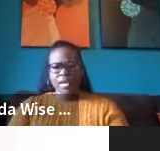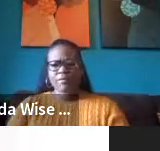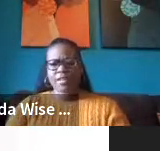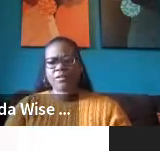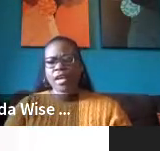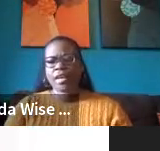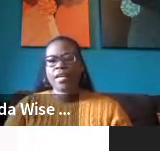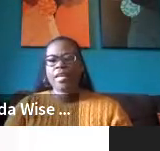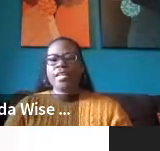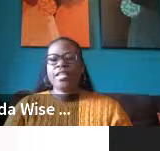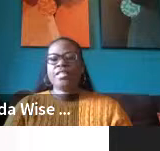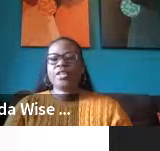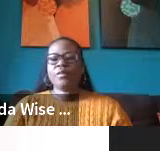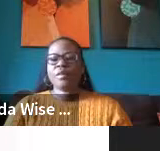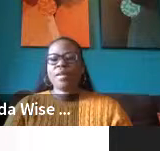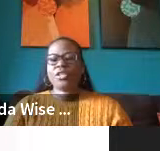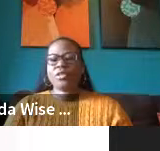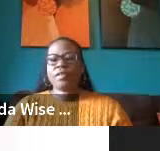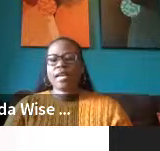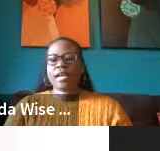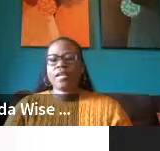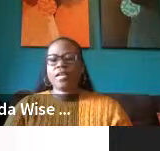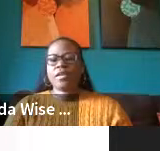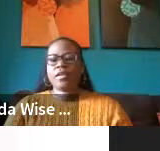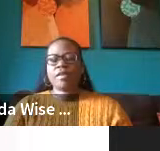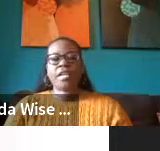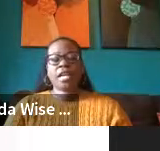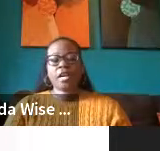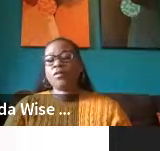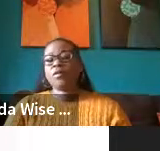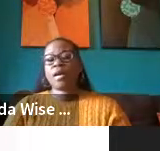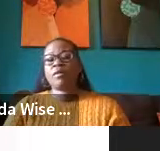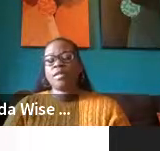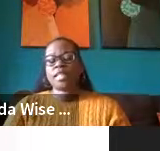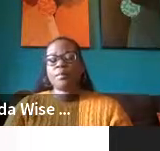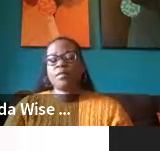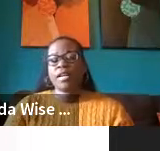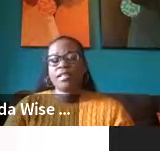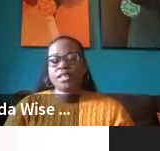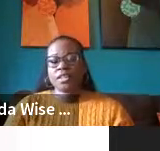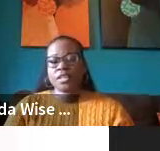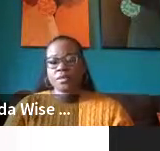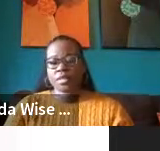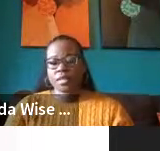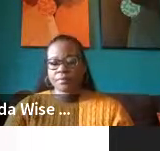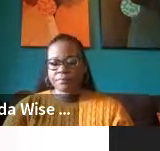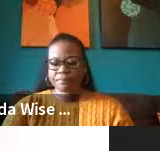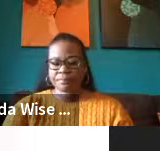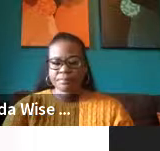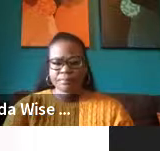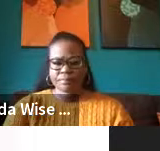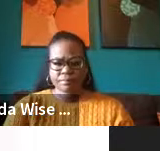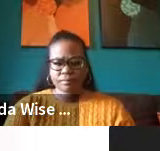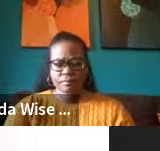You on Netflix, right? So you want to make sure that you're very careful about what type of fonts that you're using.